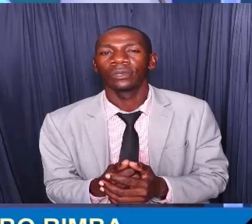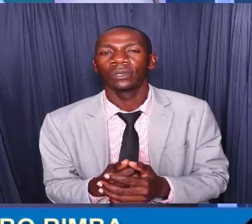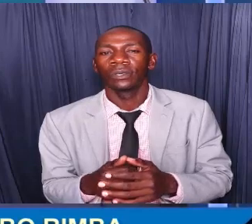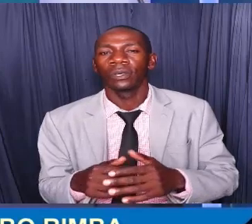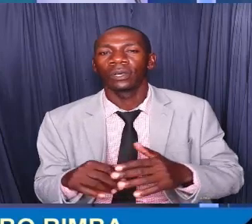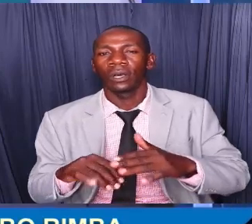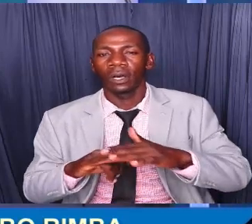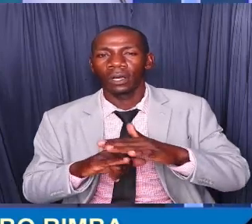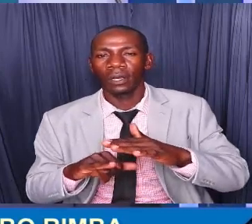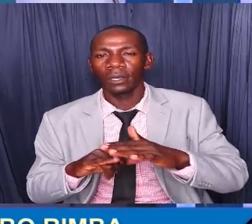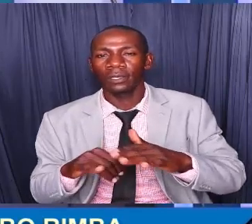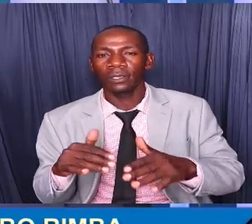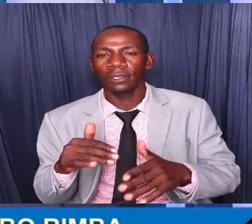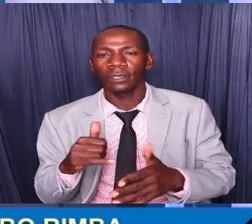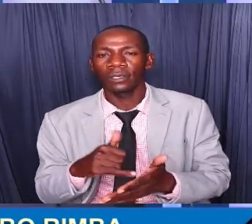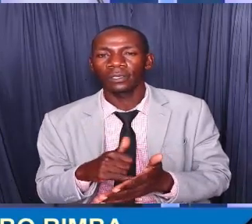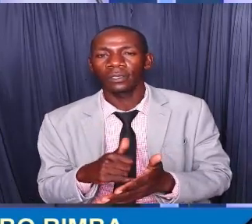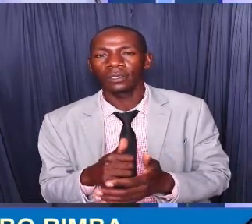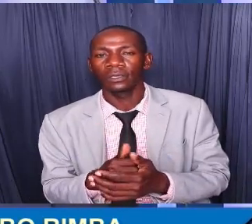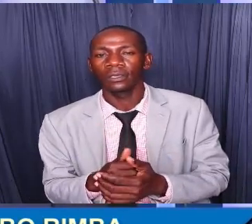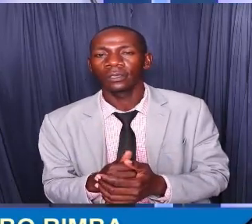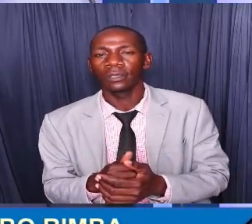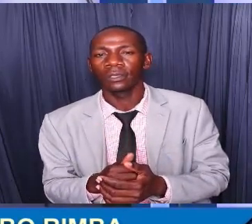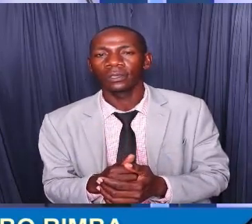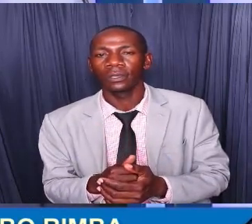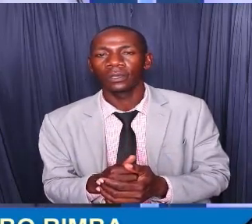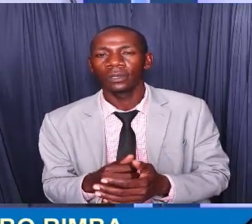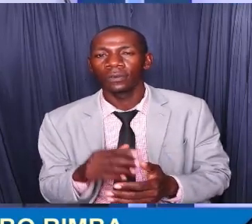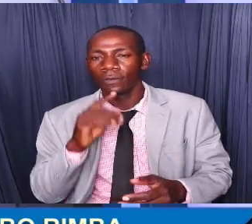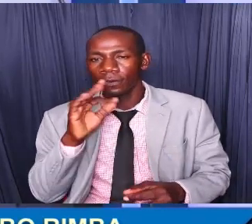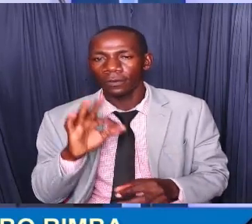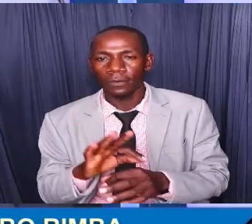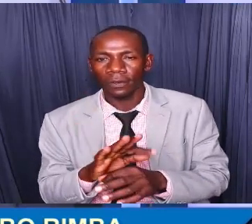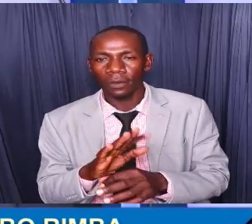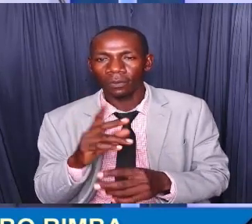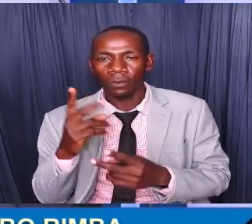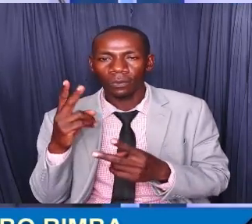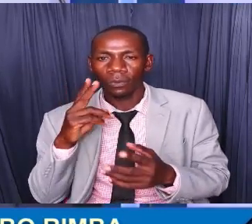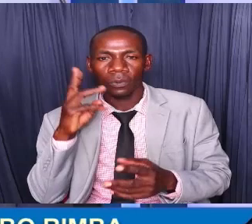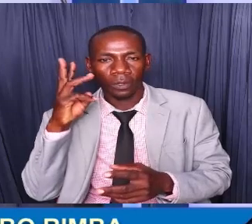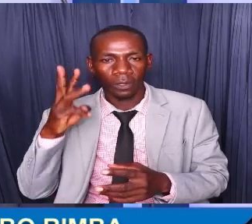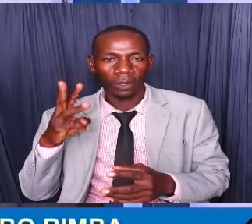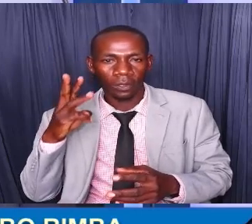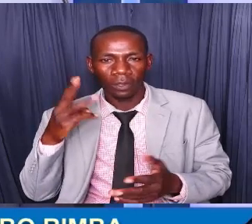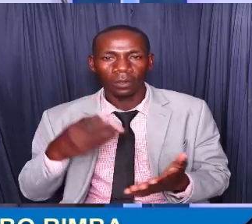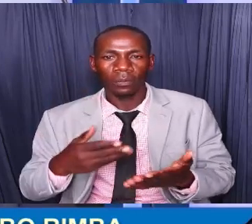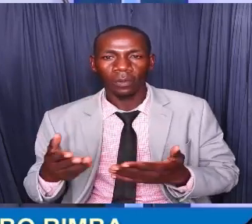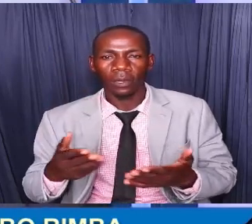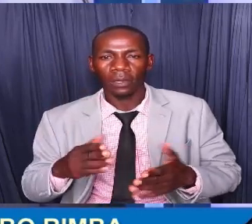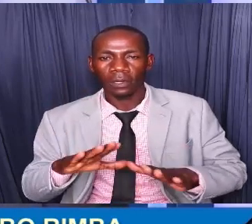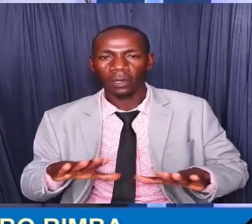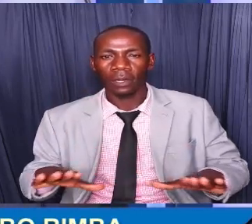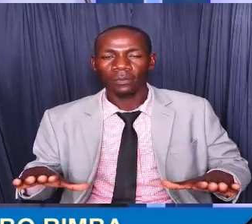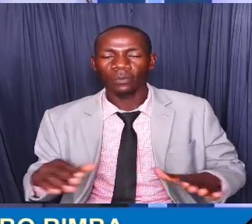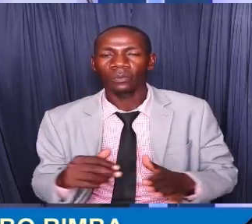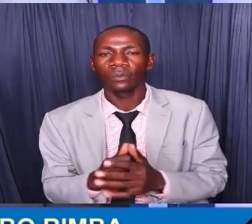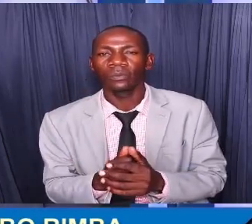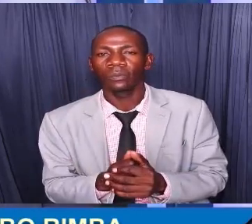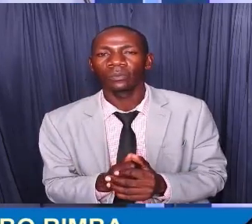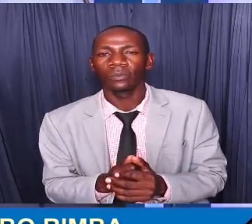akatenda. Ananias did it. Kutimiza ahadi yake. To do the will. Ya kuuza shamba. Of selling his